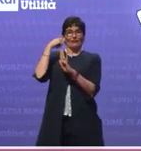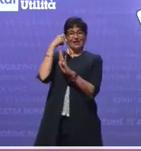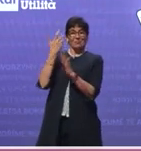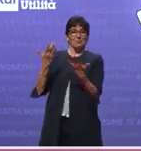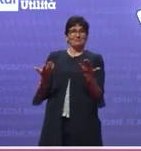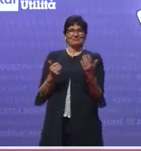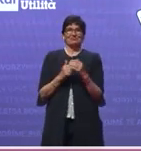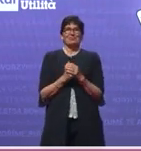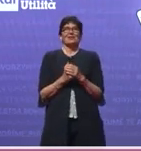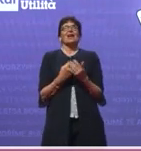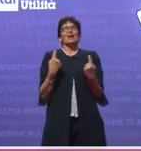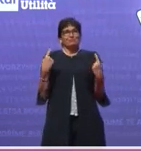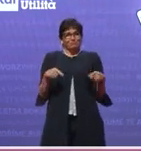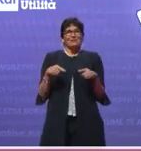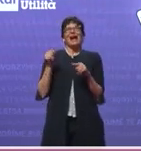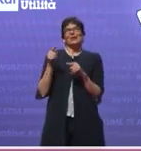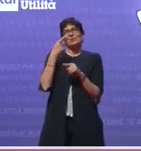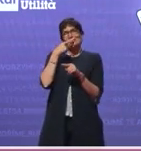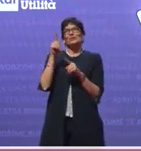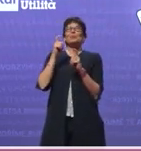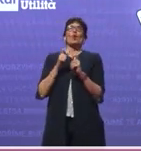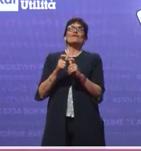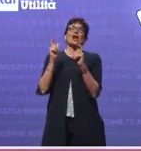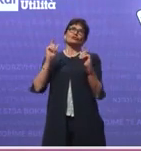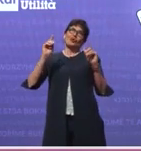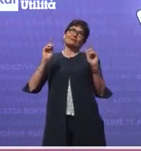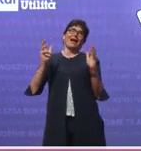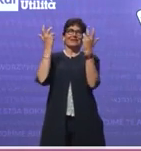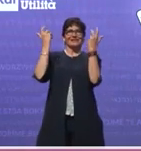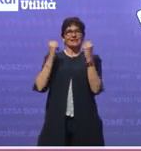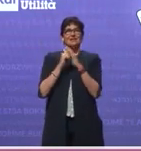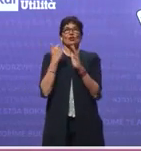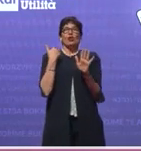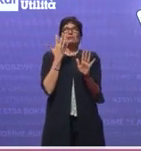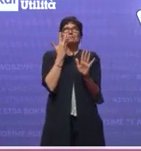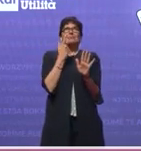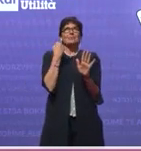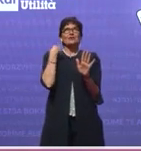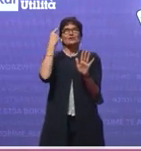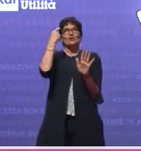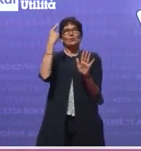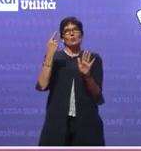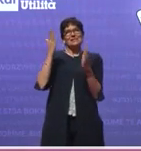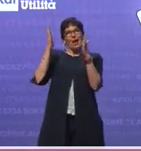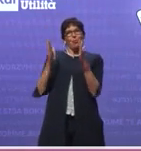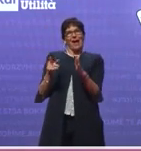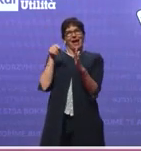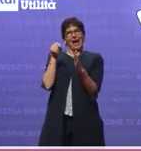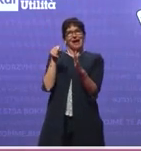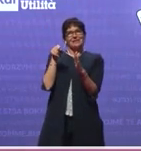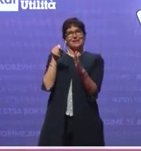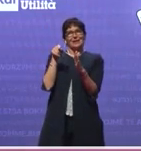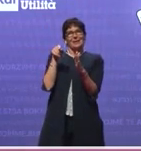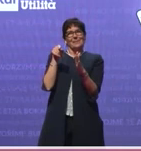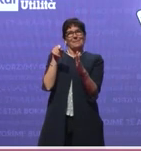And I like that intersection between all of these technical sciences, exploring what it means to be